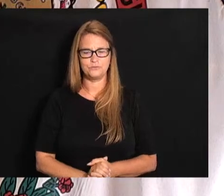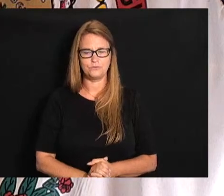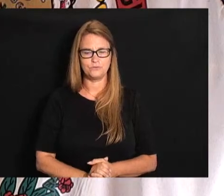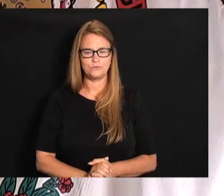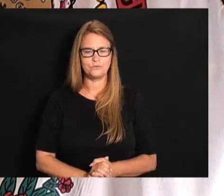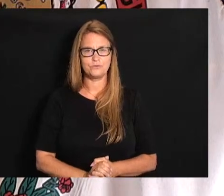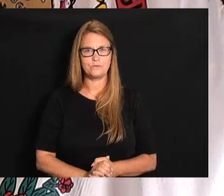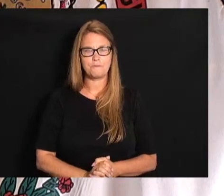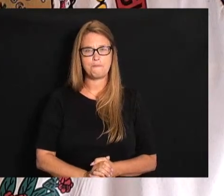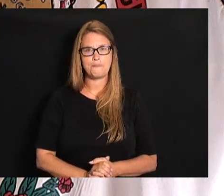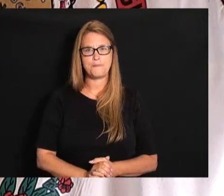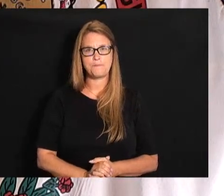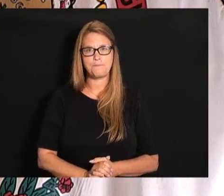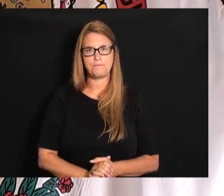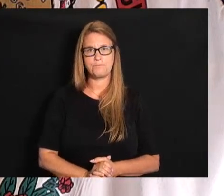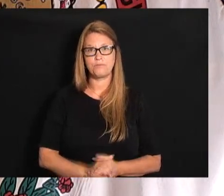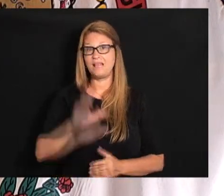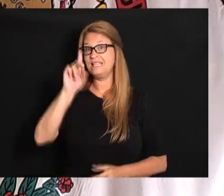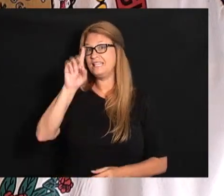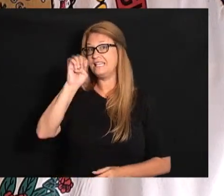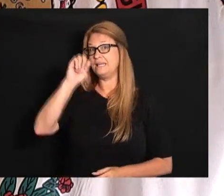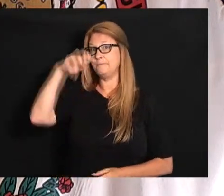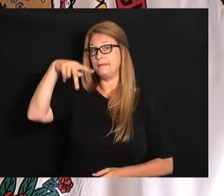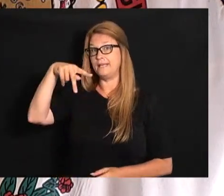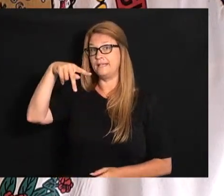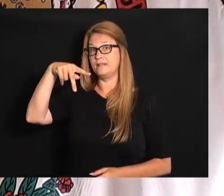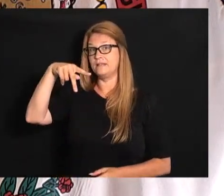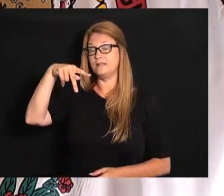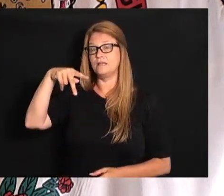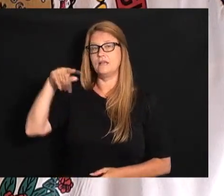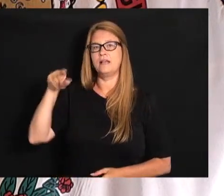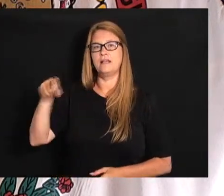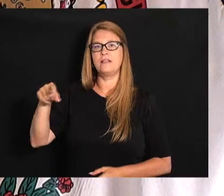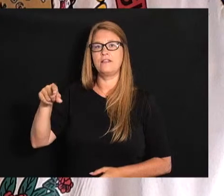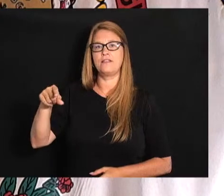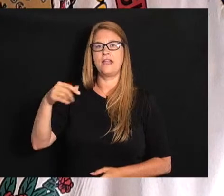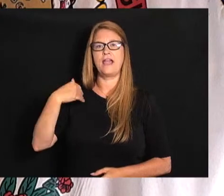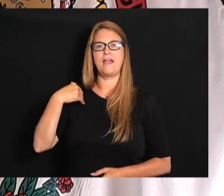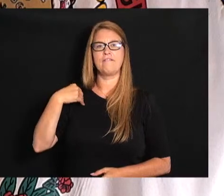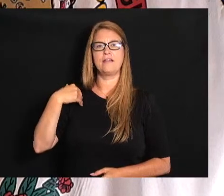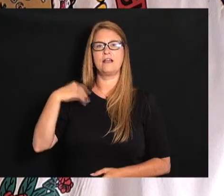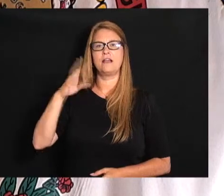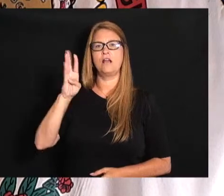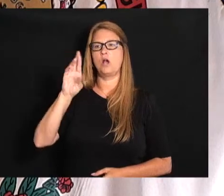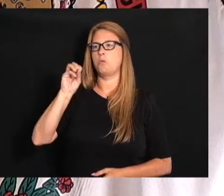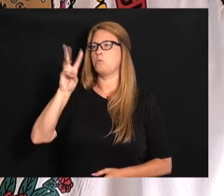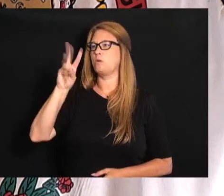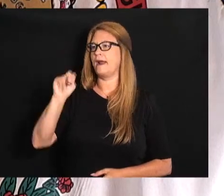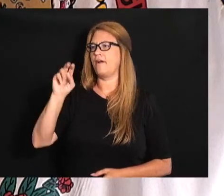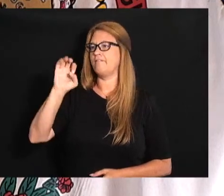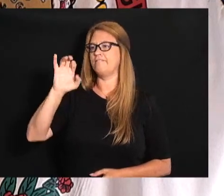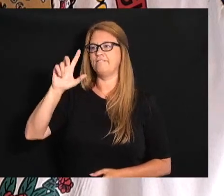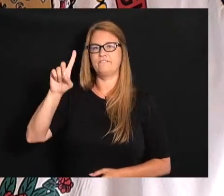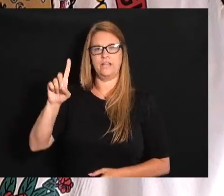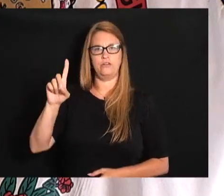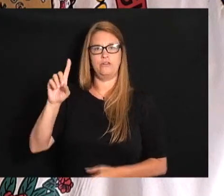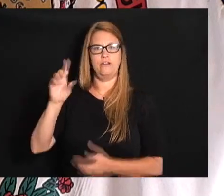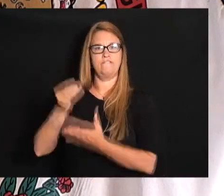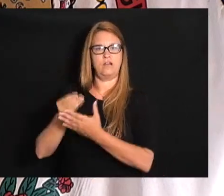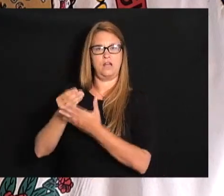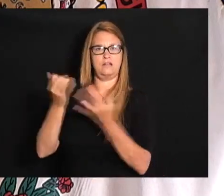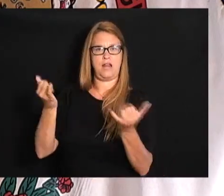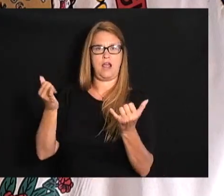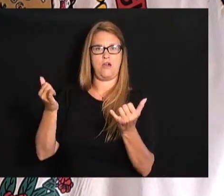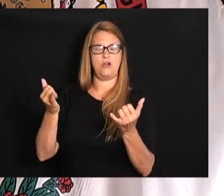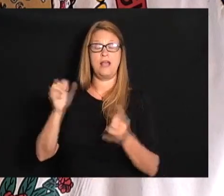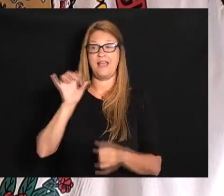Now, from the standpoint of our DEP, they have a brownfield revolving fund now, and today I am